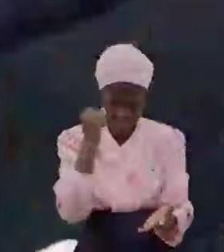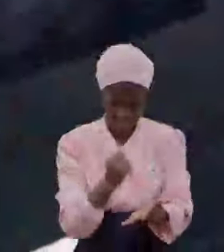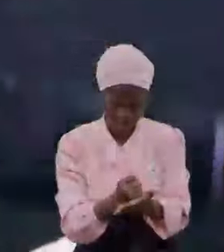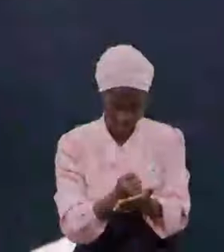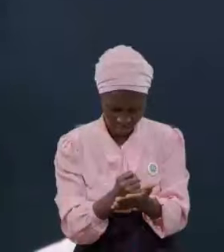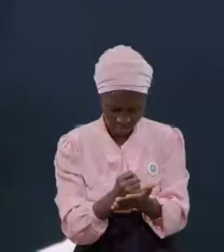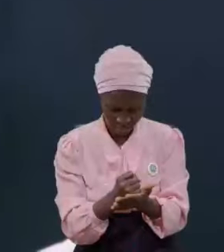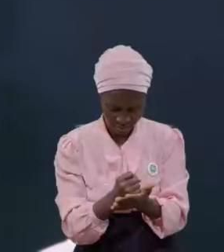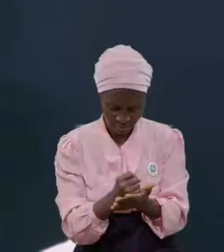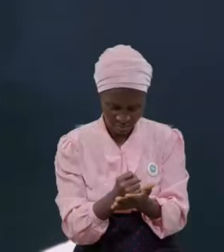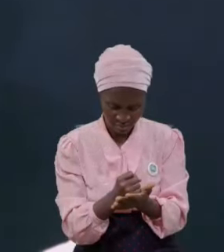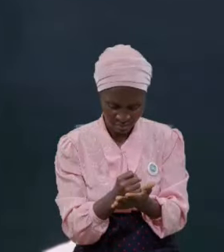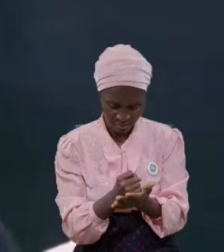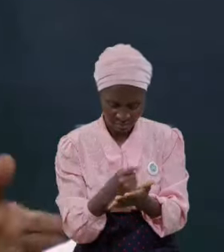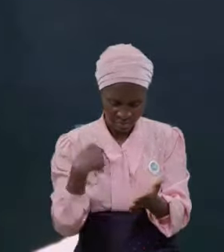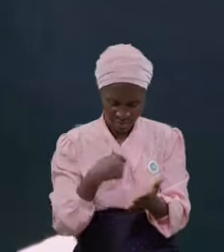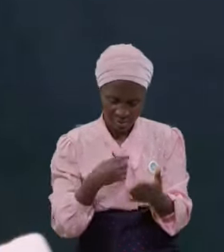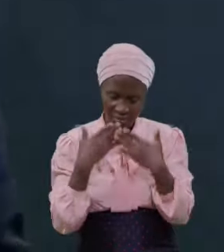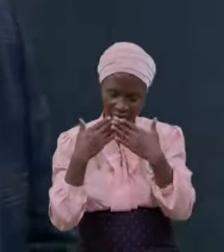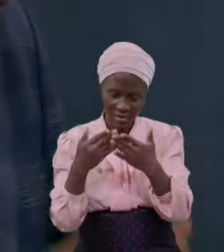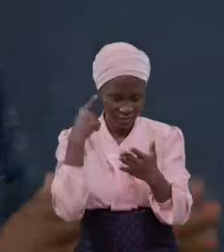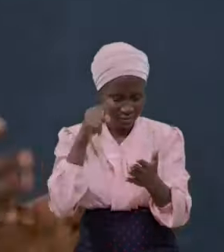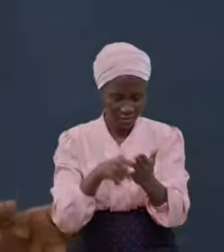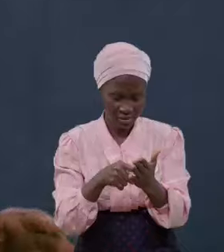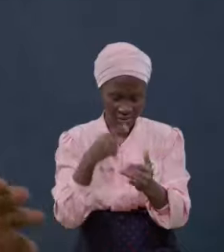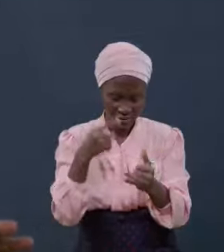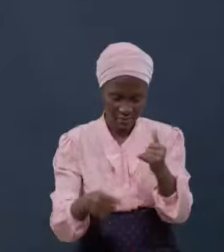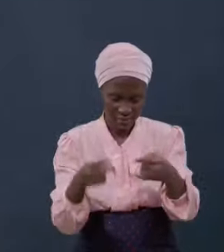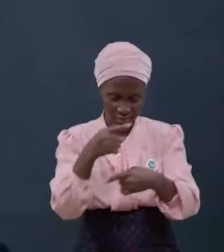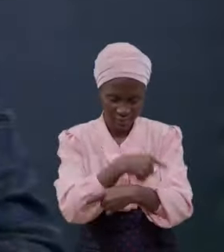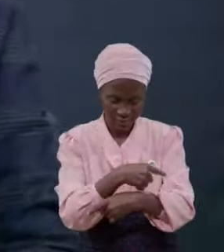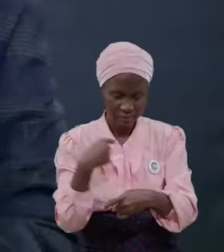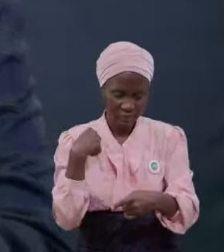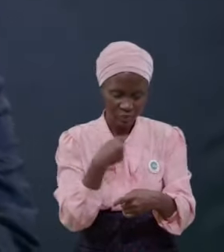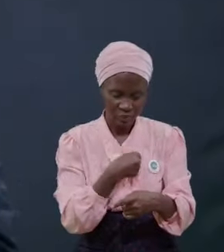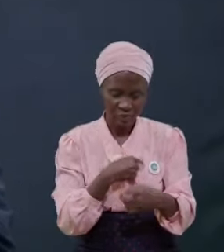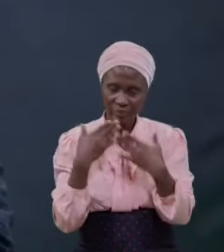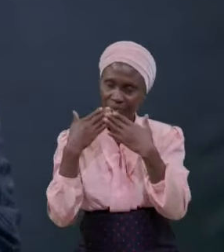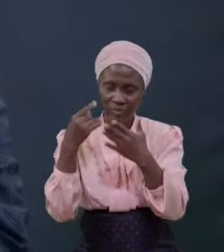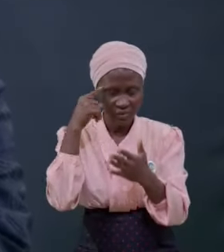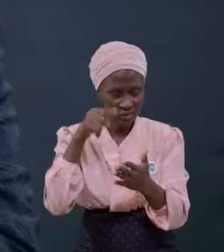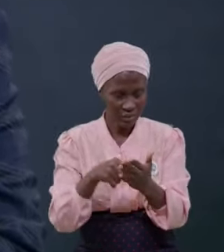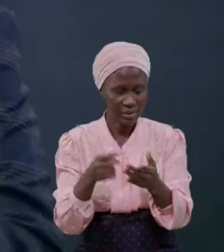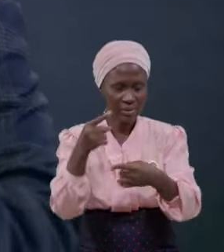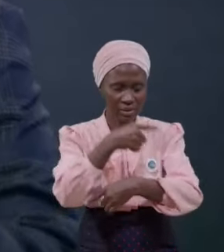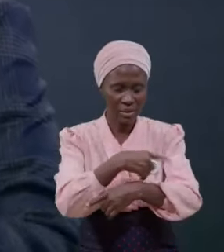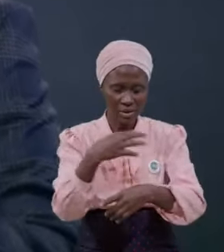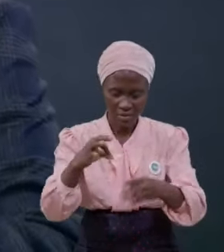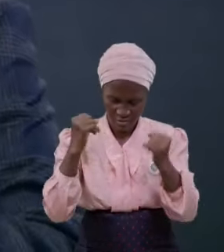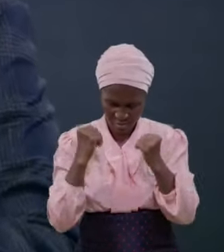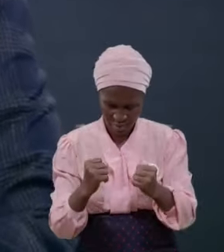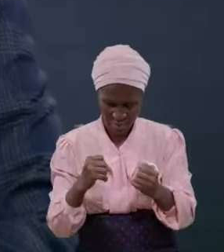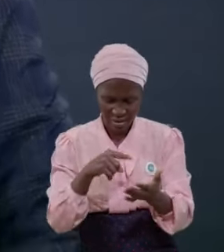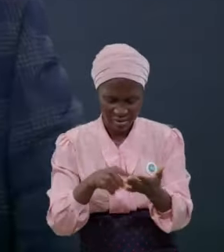for this final day. We thank you for this day of power, this day of miracle, this day